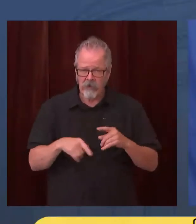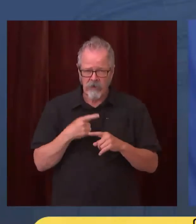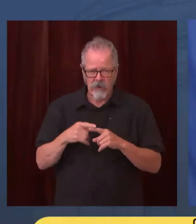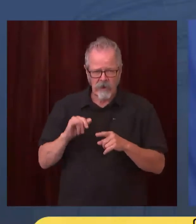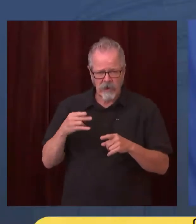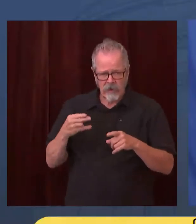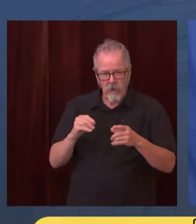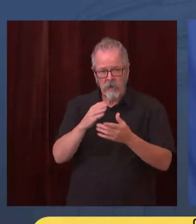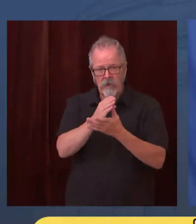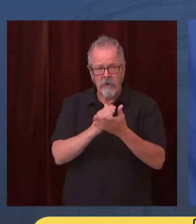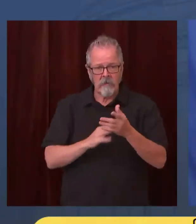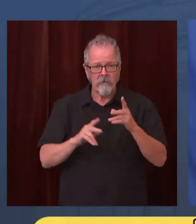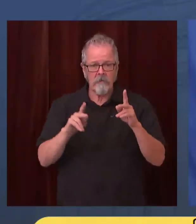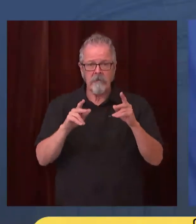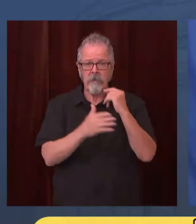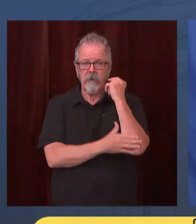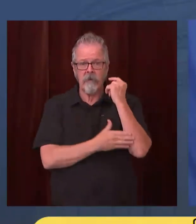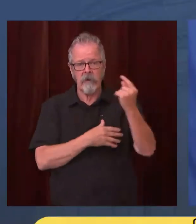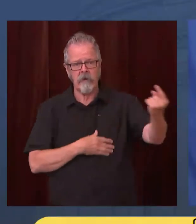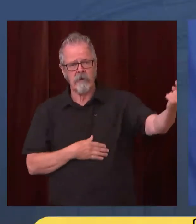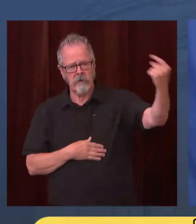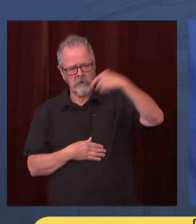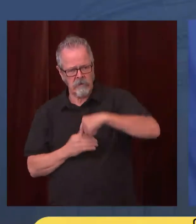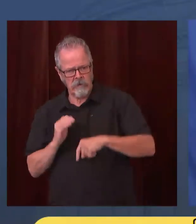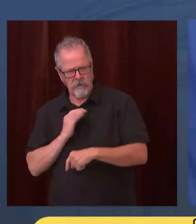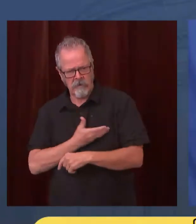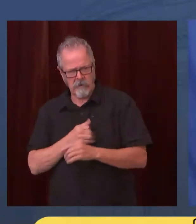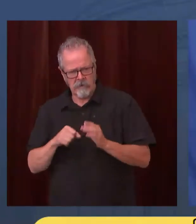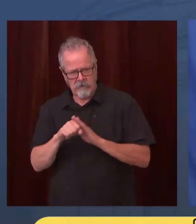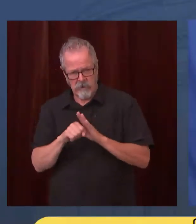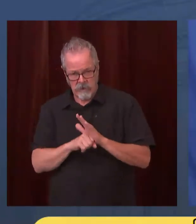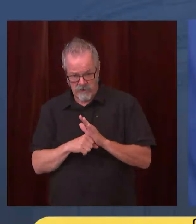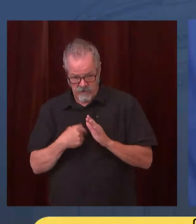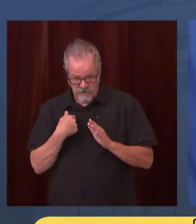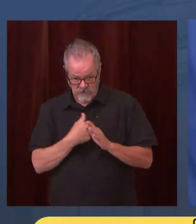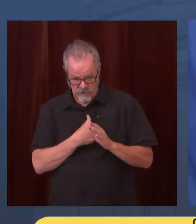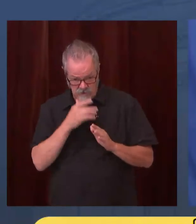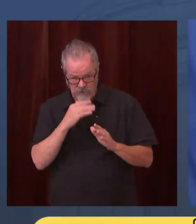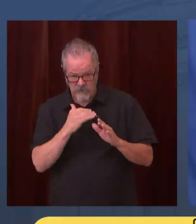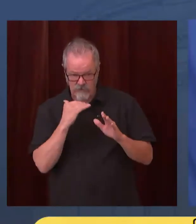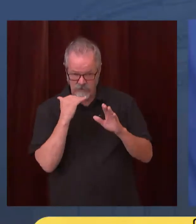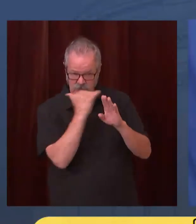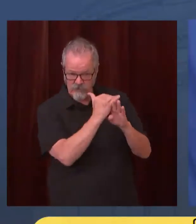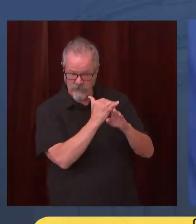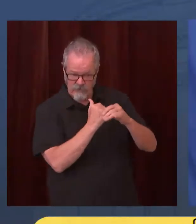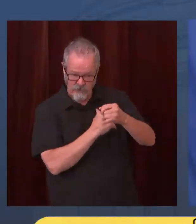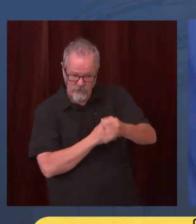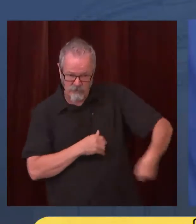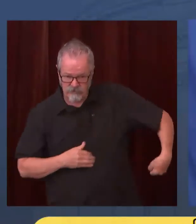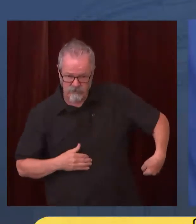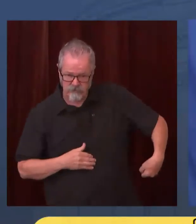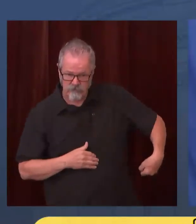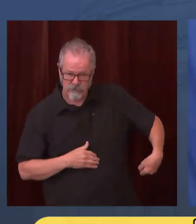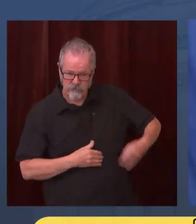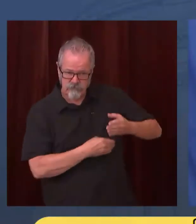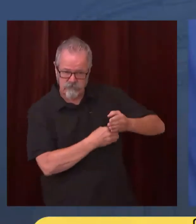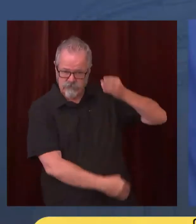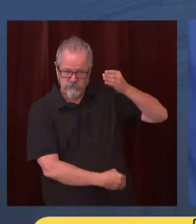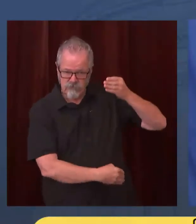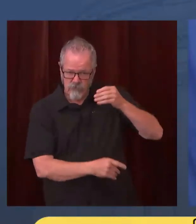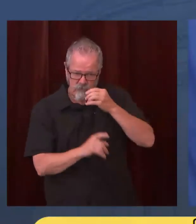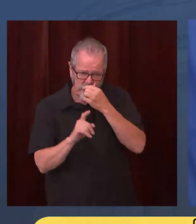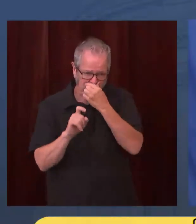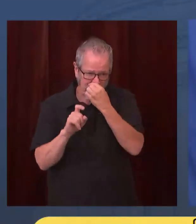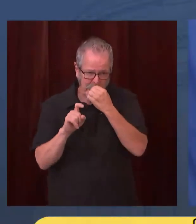longer accept their patients because of the concerns about capacity for people in Washington state? I think the thing we have to remember is that, for example,